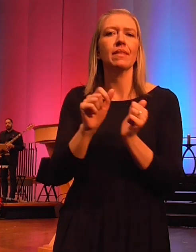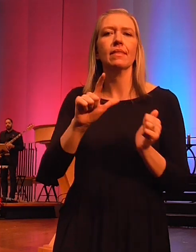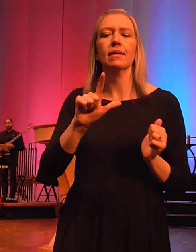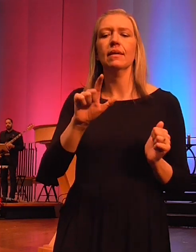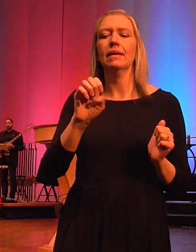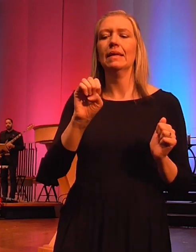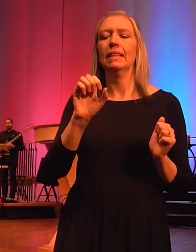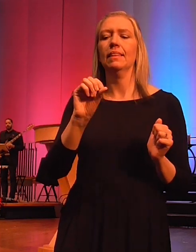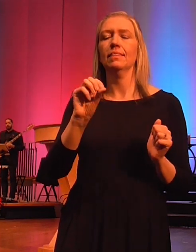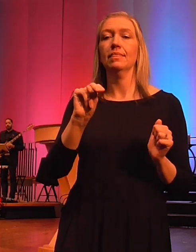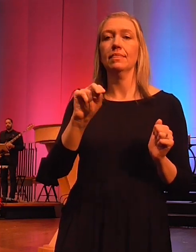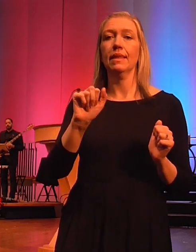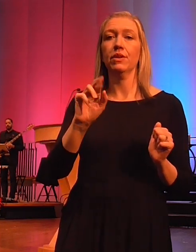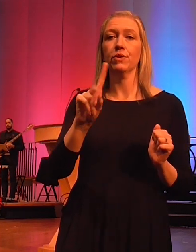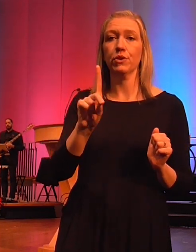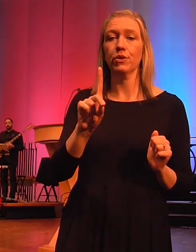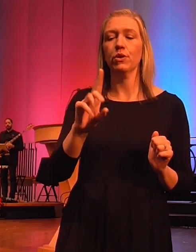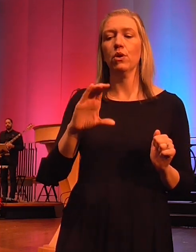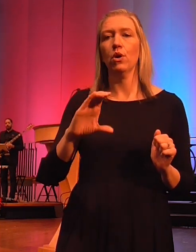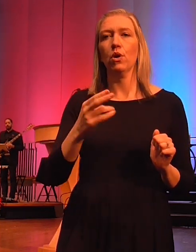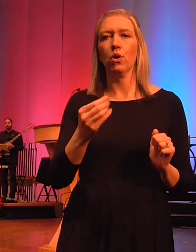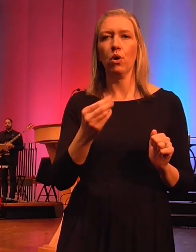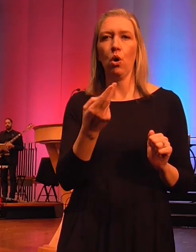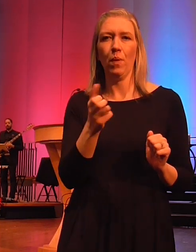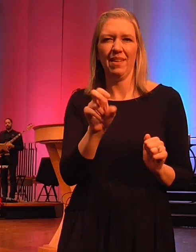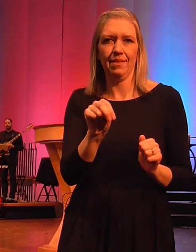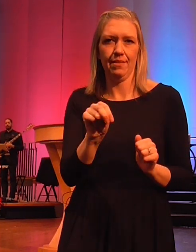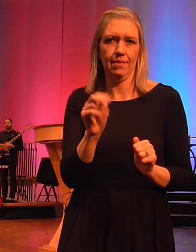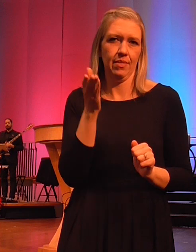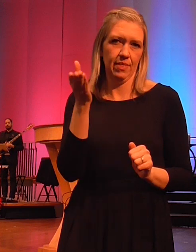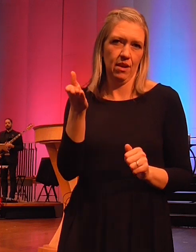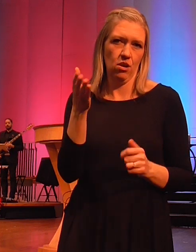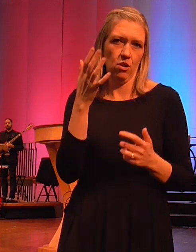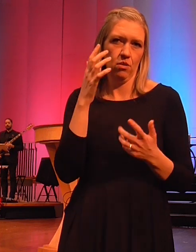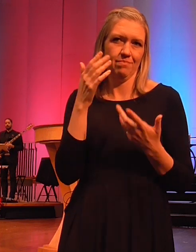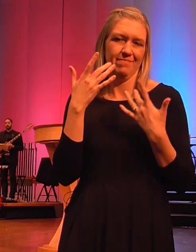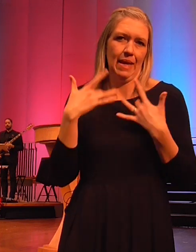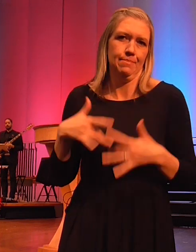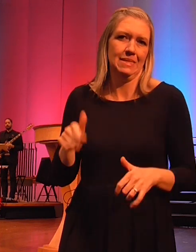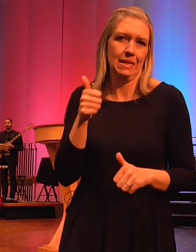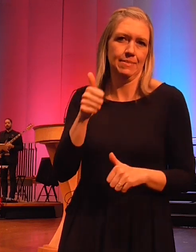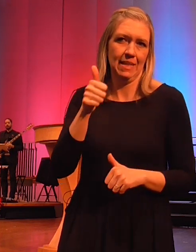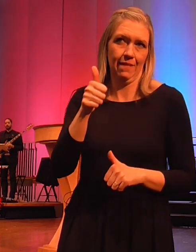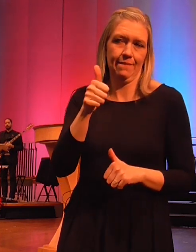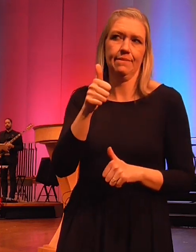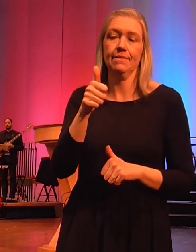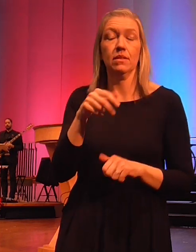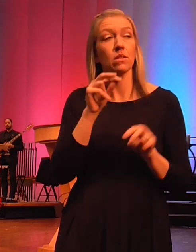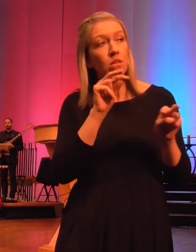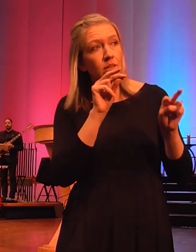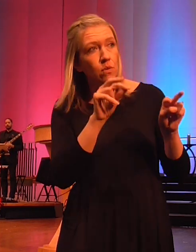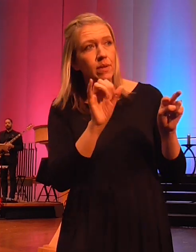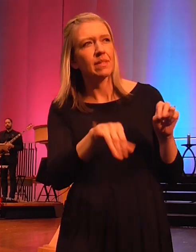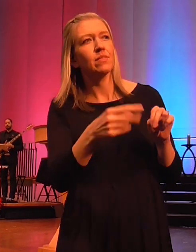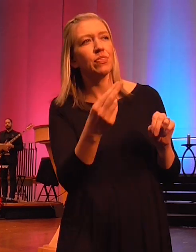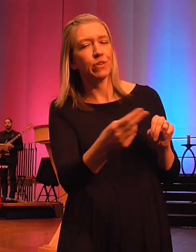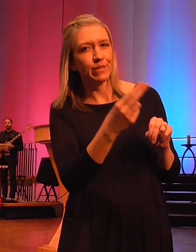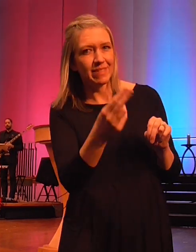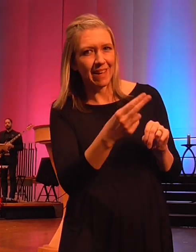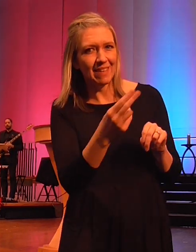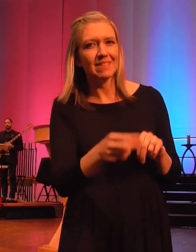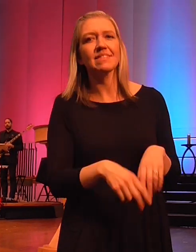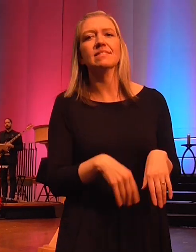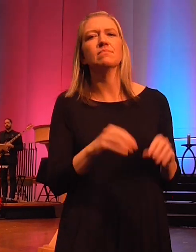there in his emptying self. So it's a great. Looking forward to that. That's going to be on Thursdays. Learn more